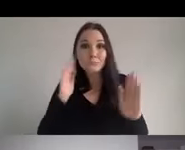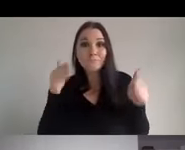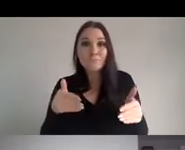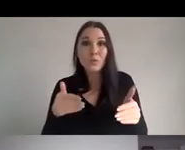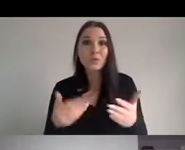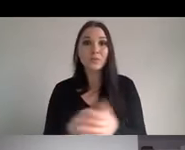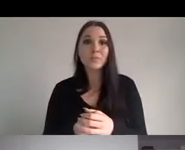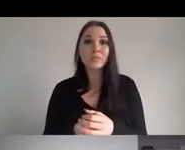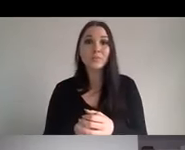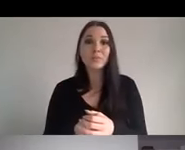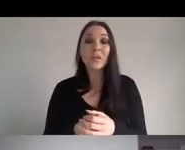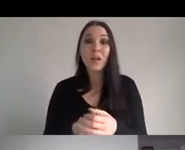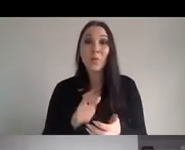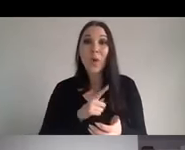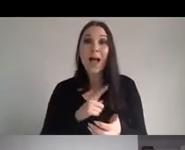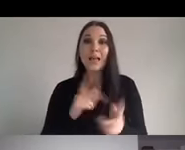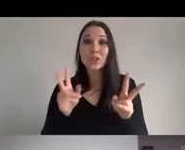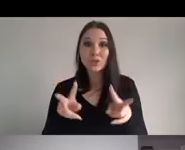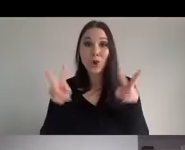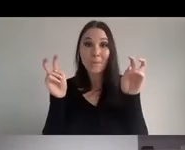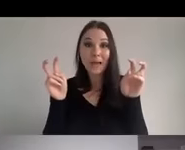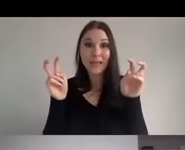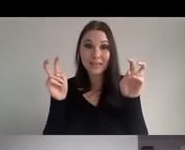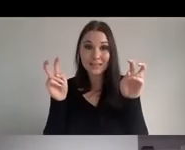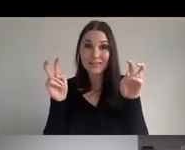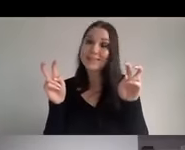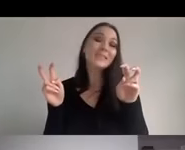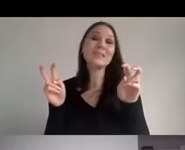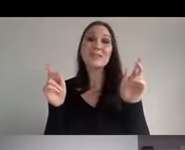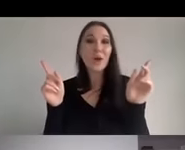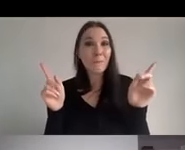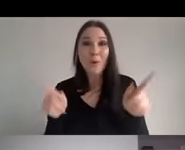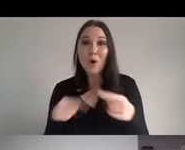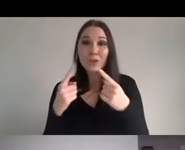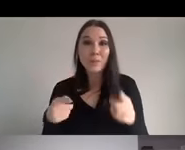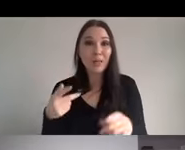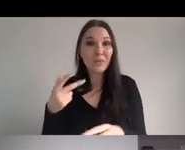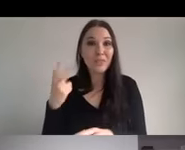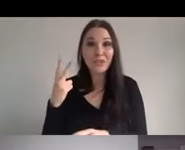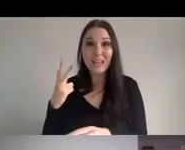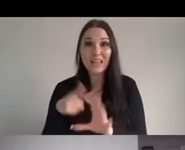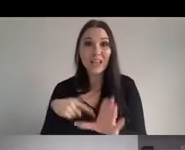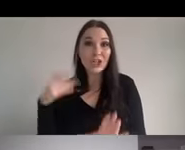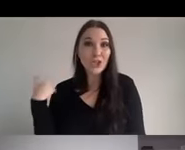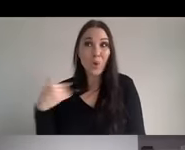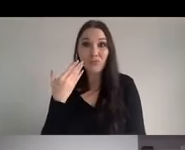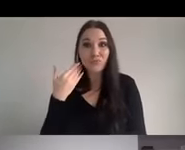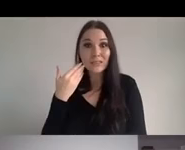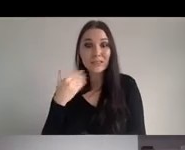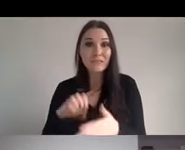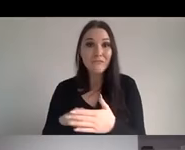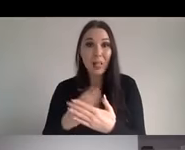happening now are cutting edge. They've not been possible 2-3 years ago since recent developments.